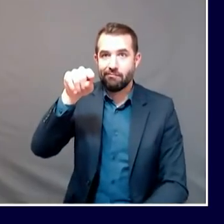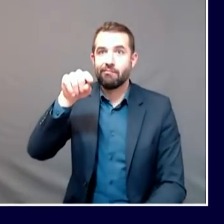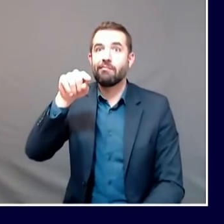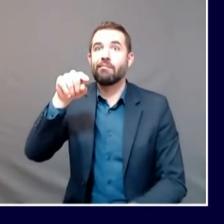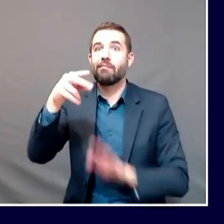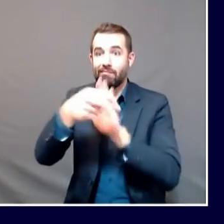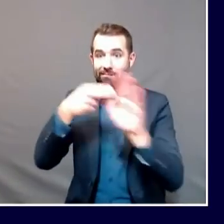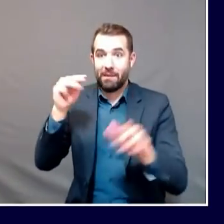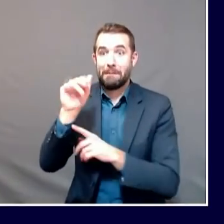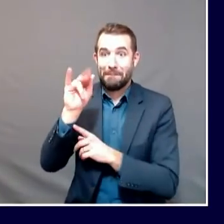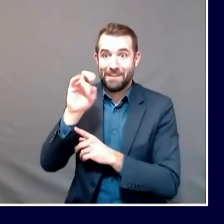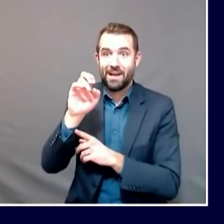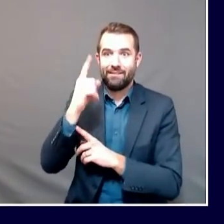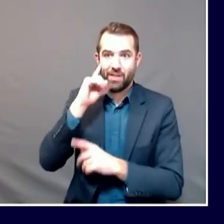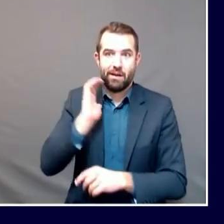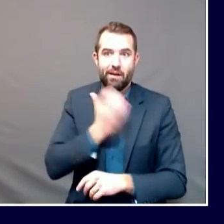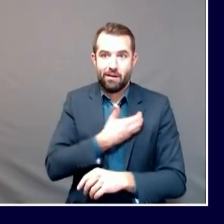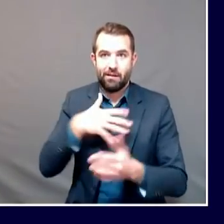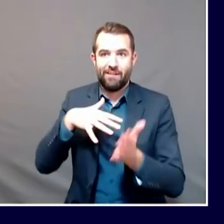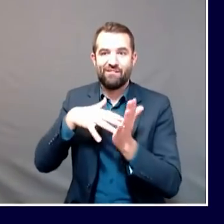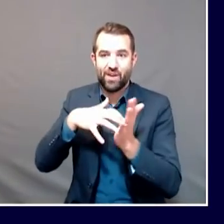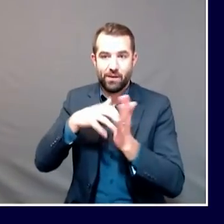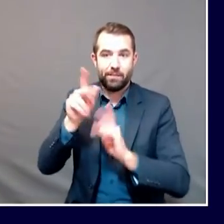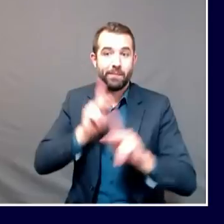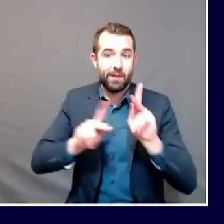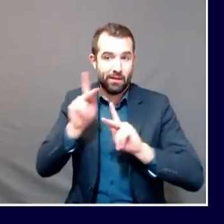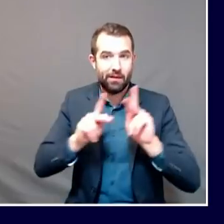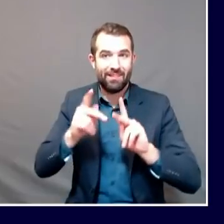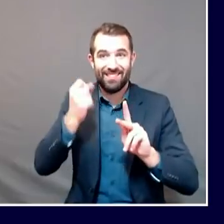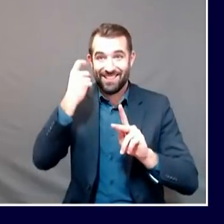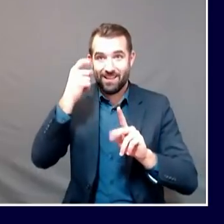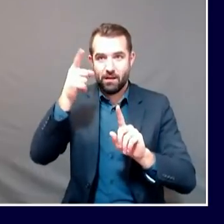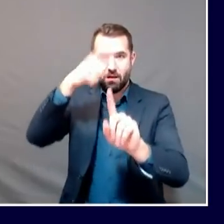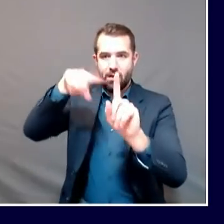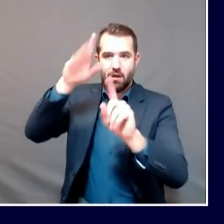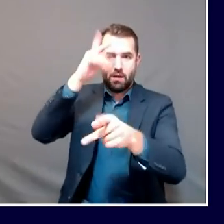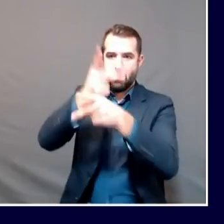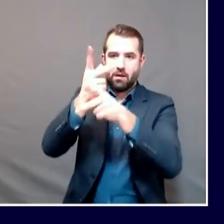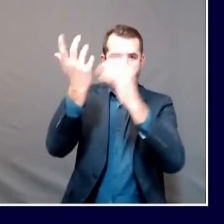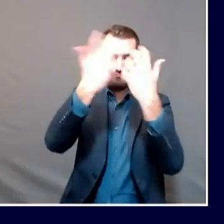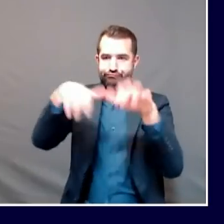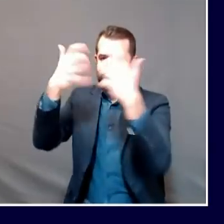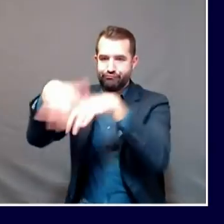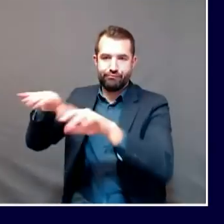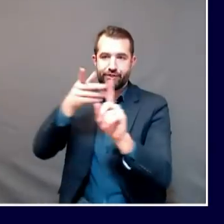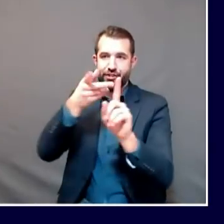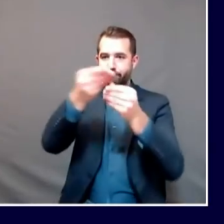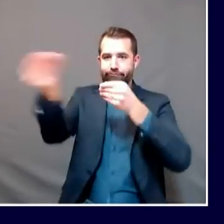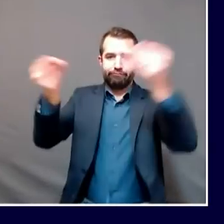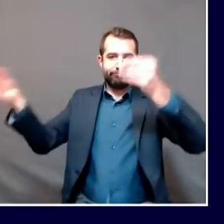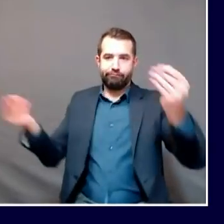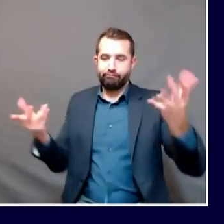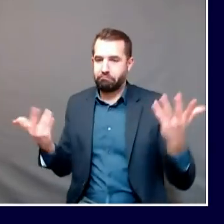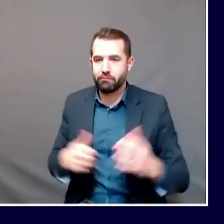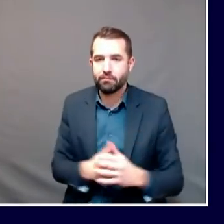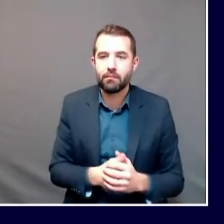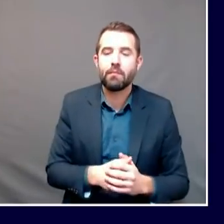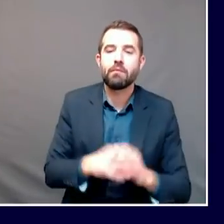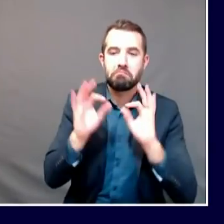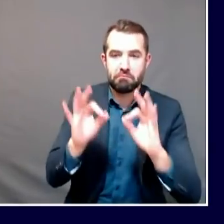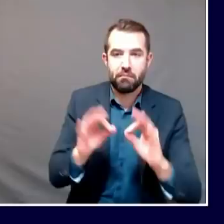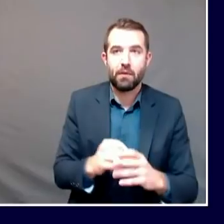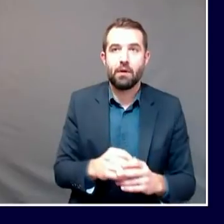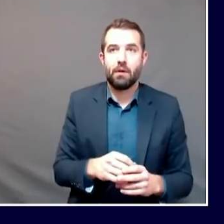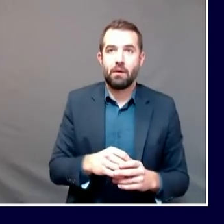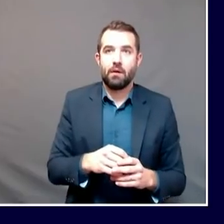across the state, but it's not in our warehouse. Okay, thank you. Mm-hmm. I'm going to turn over to Evan at the Maine Beacon